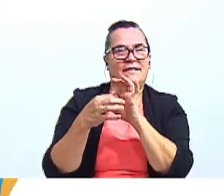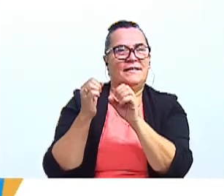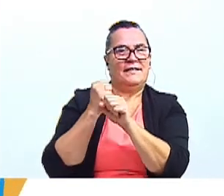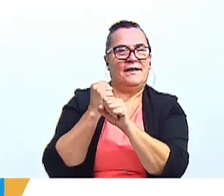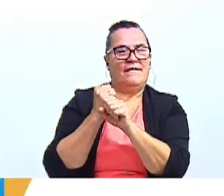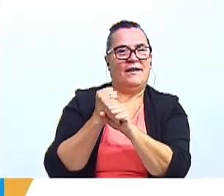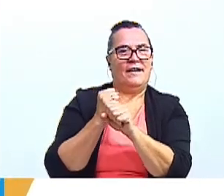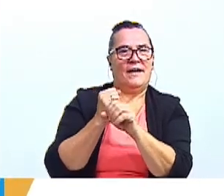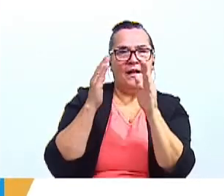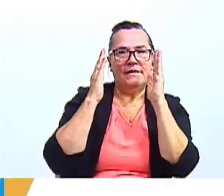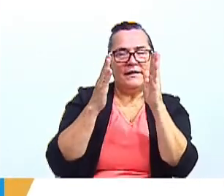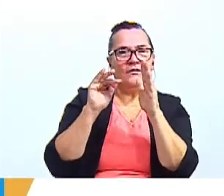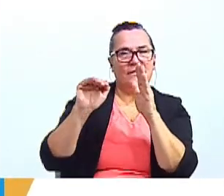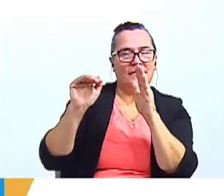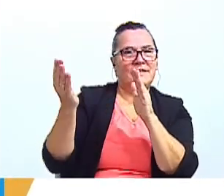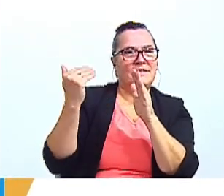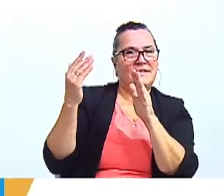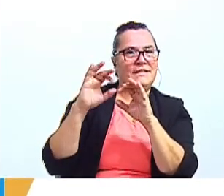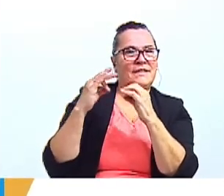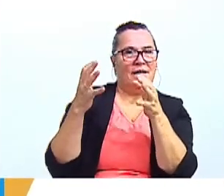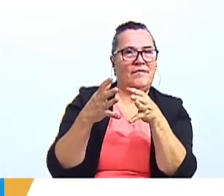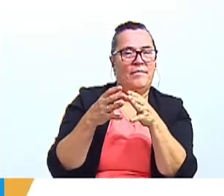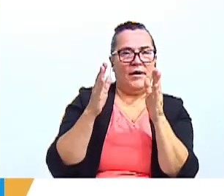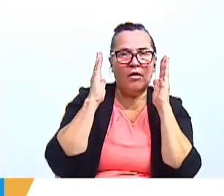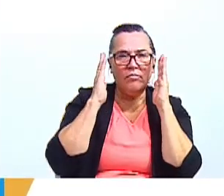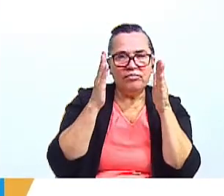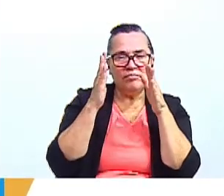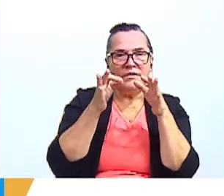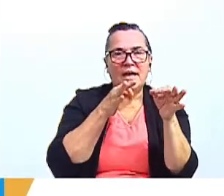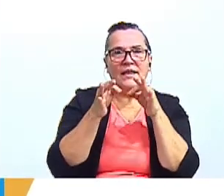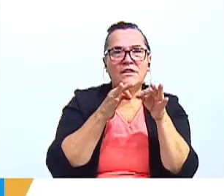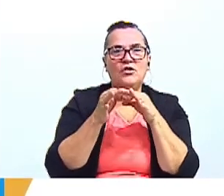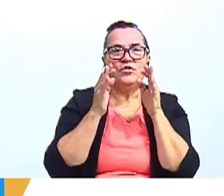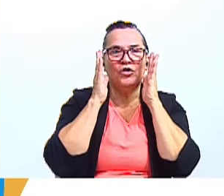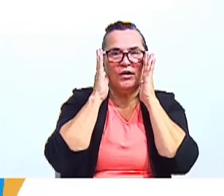and call your family members and listen to the instructions.